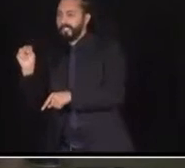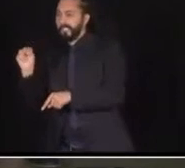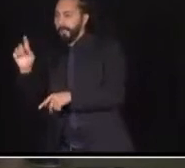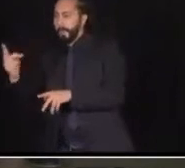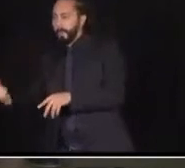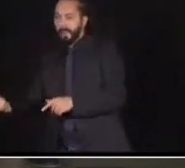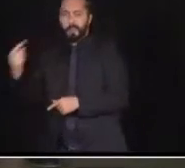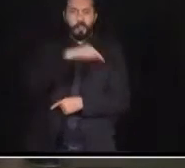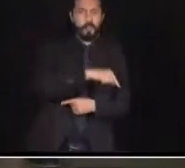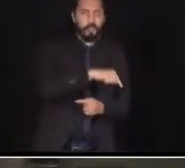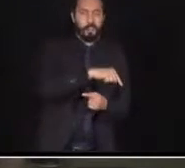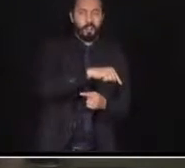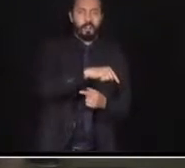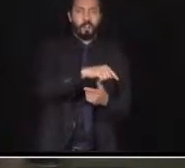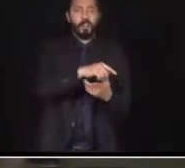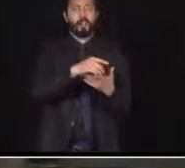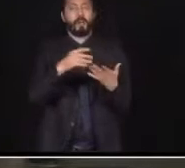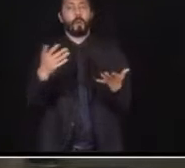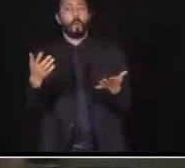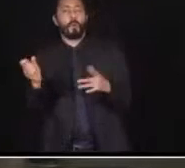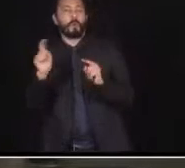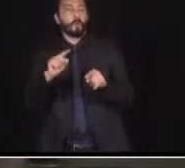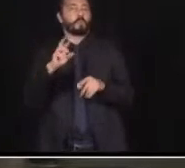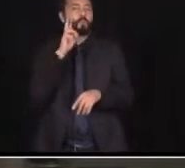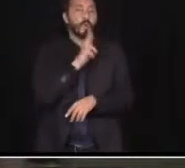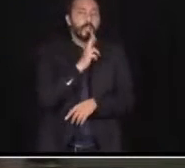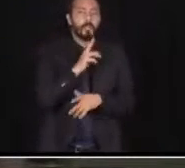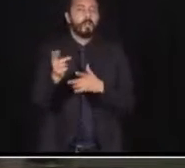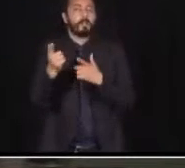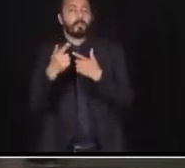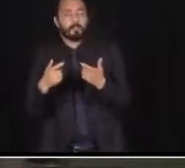Yeah. And what have you. So I guess my